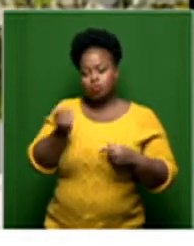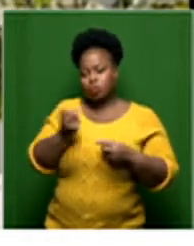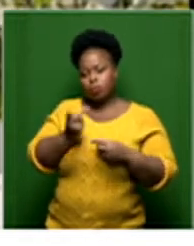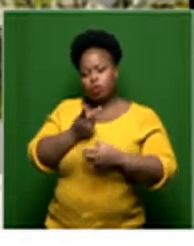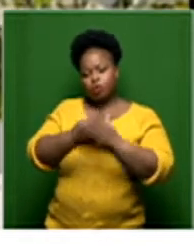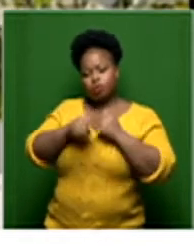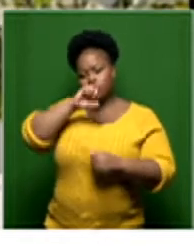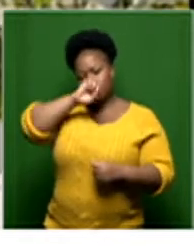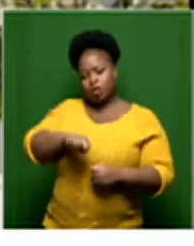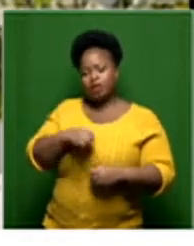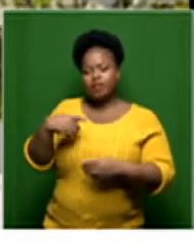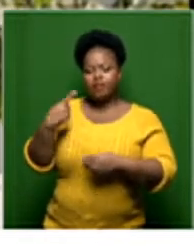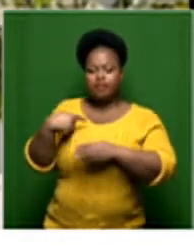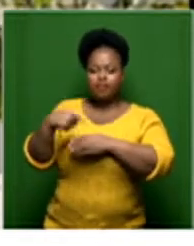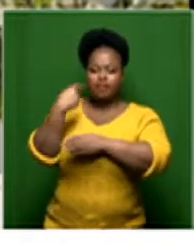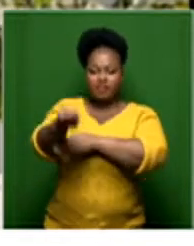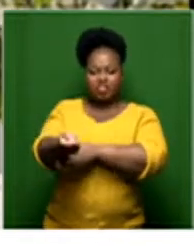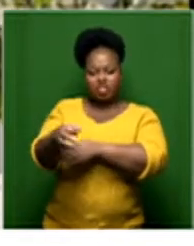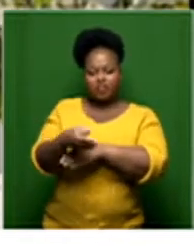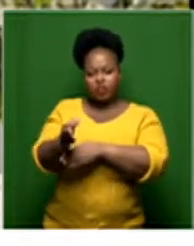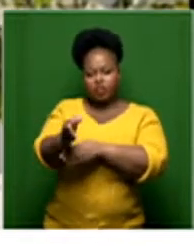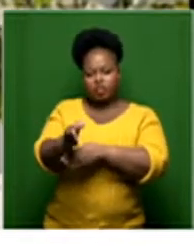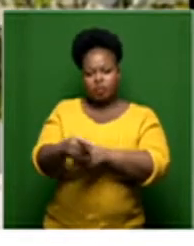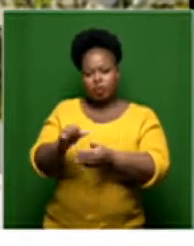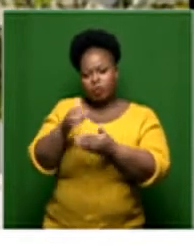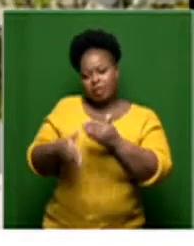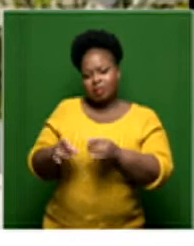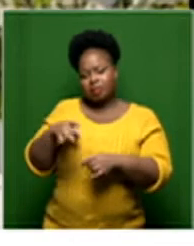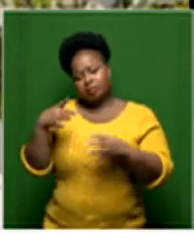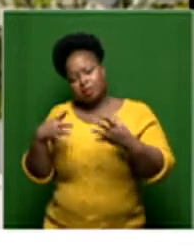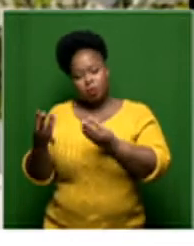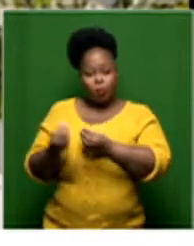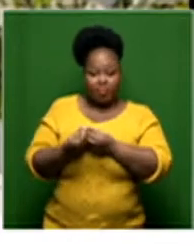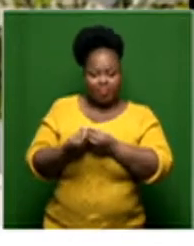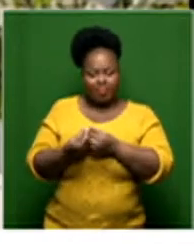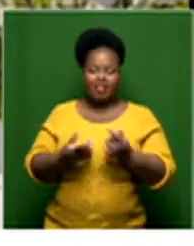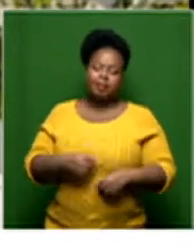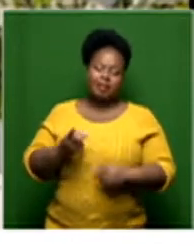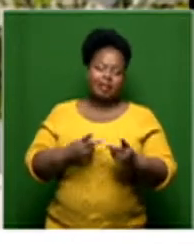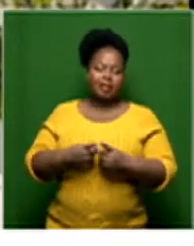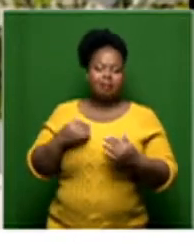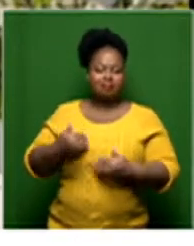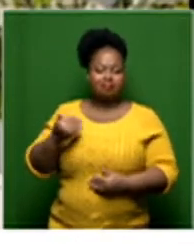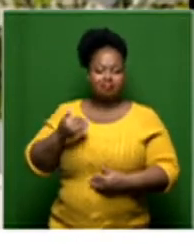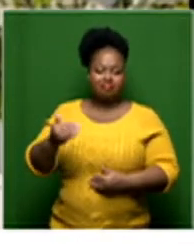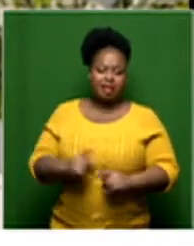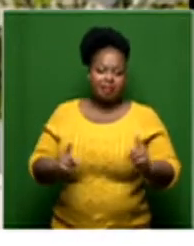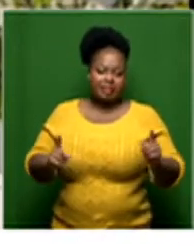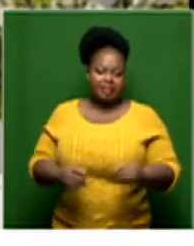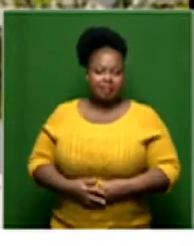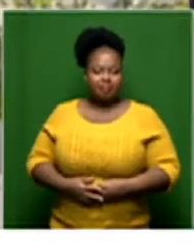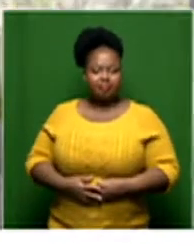fishing. They used to go away for fishing weekends, and sometimes we used to go with, often. No, very, very often. But,